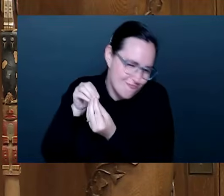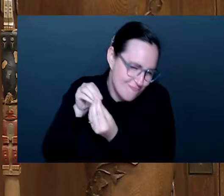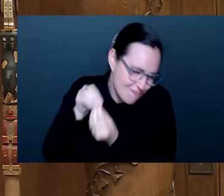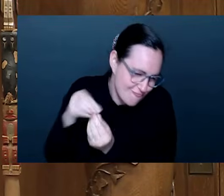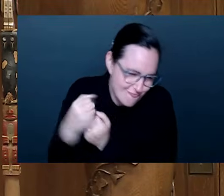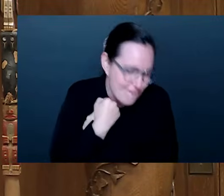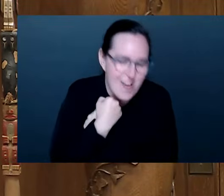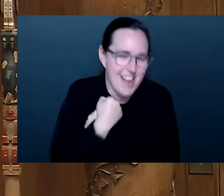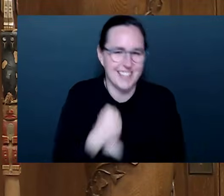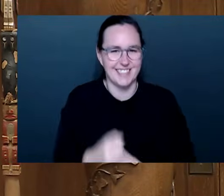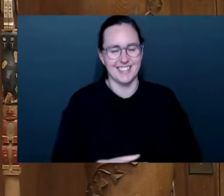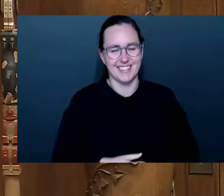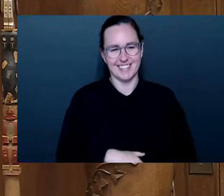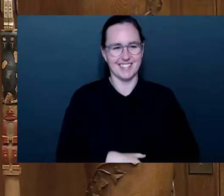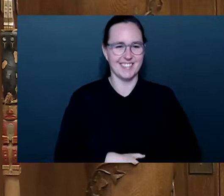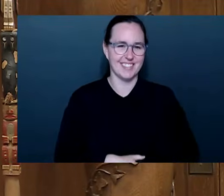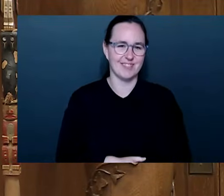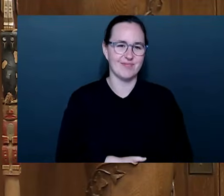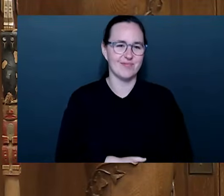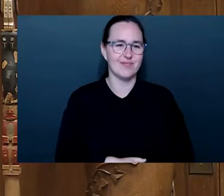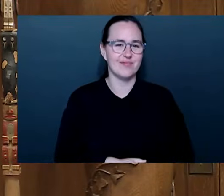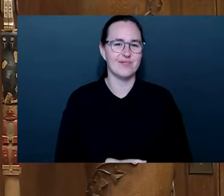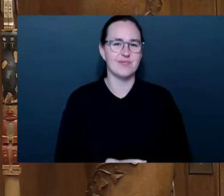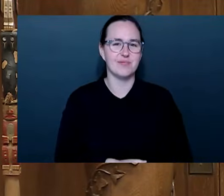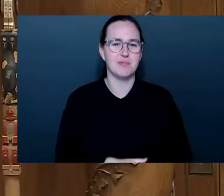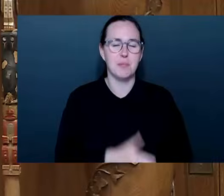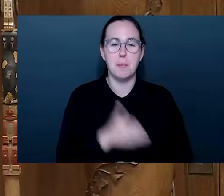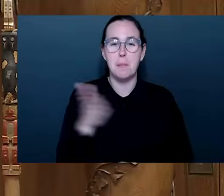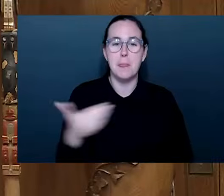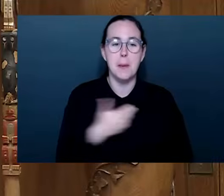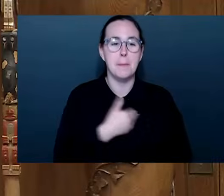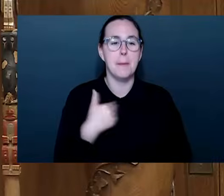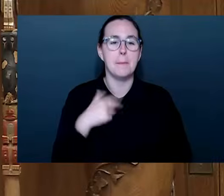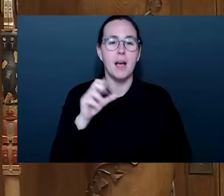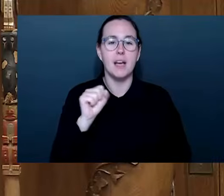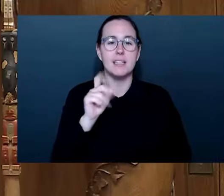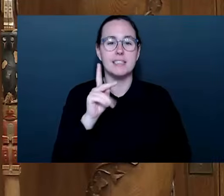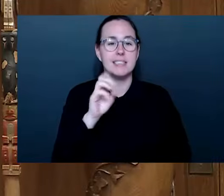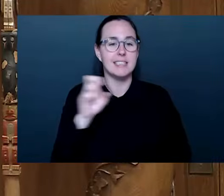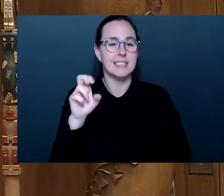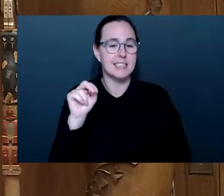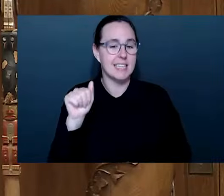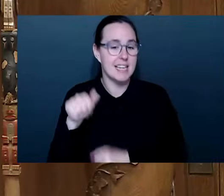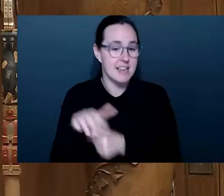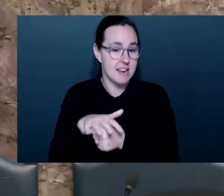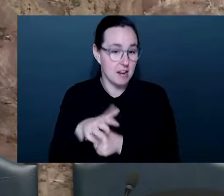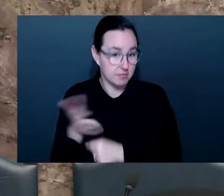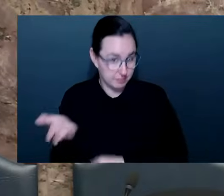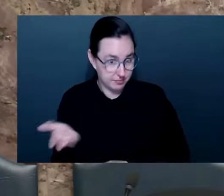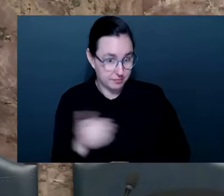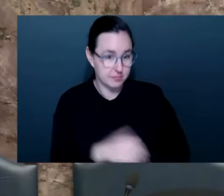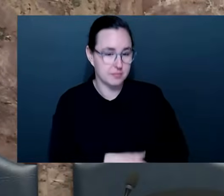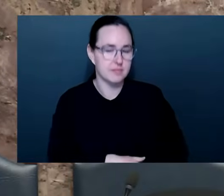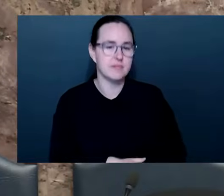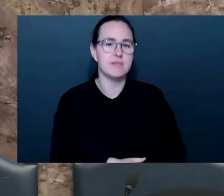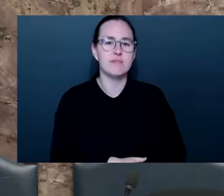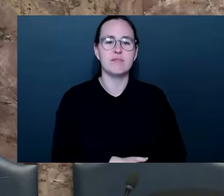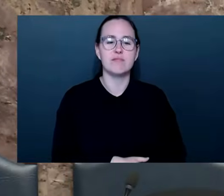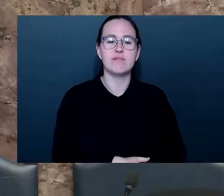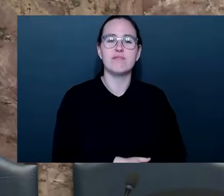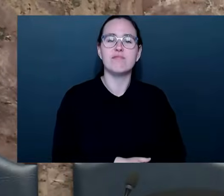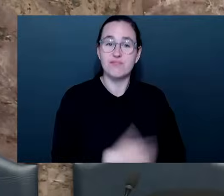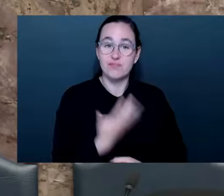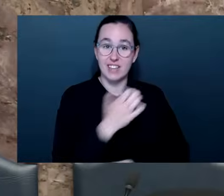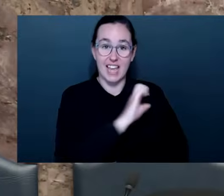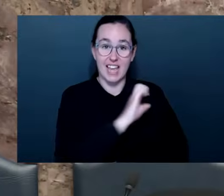Member for Skeena. Thank you, Mr. Speaker. As a very proud supporter of the energy industry in British Columbia, I would like to recognize that we